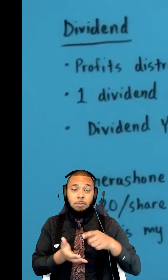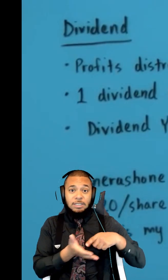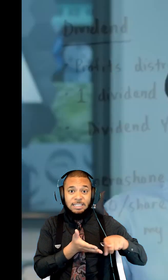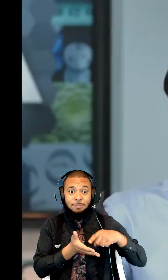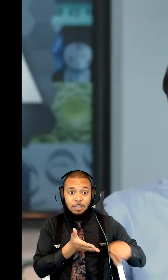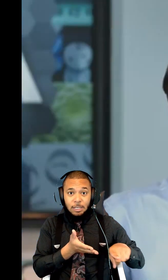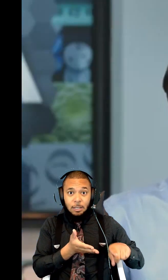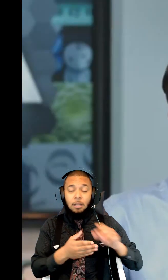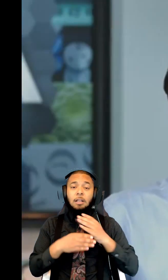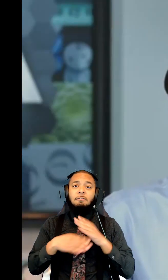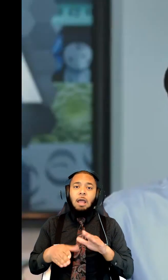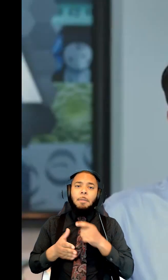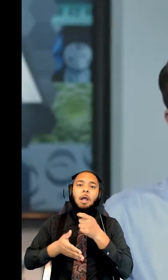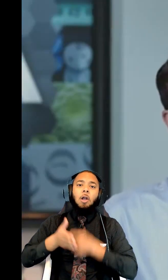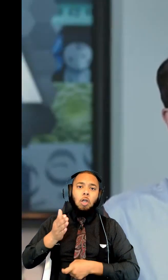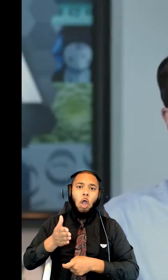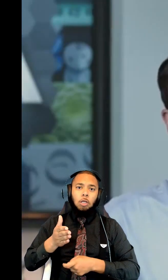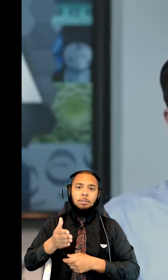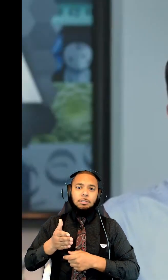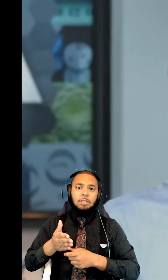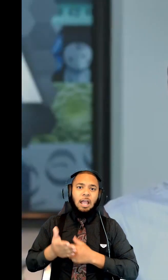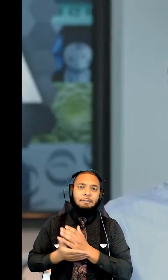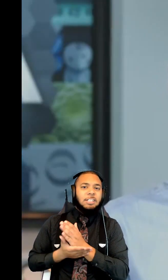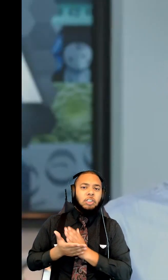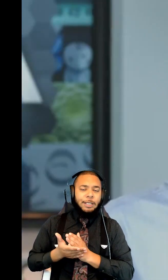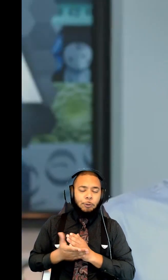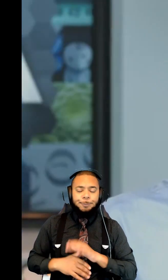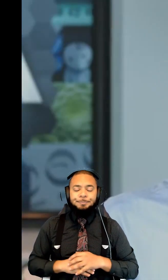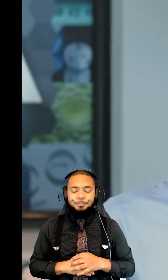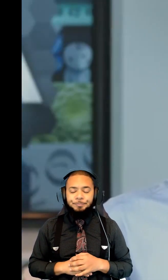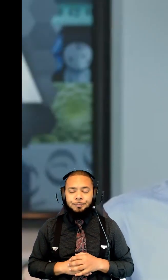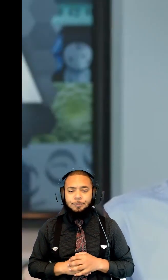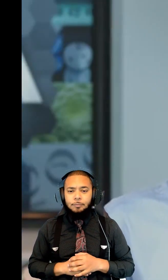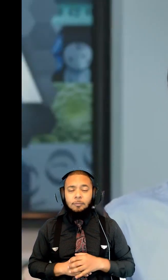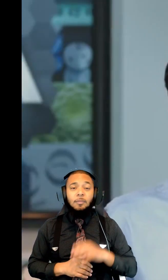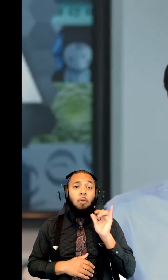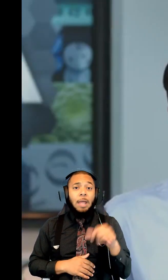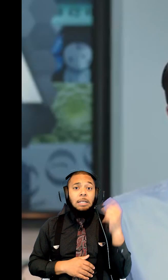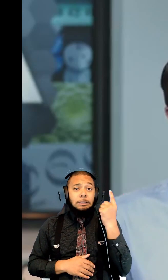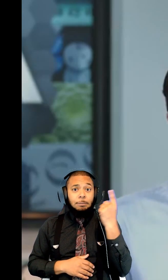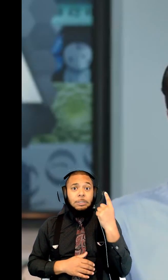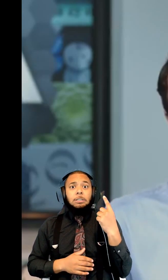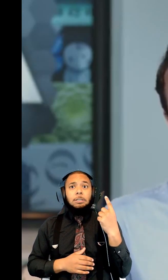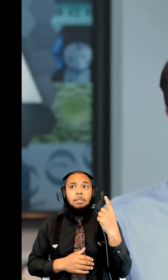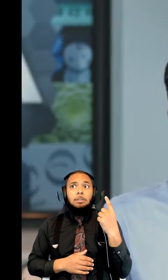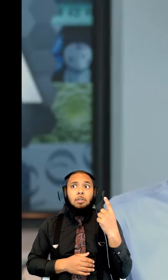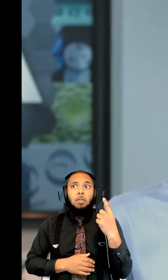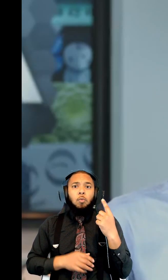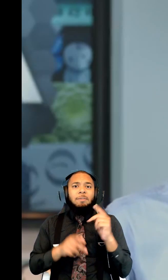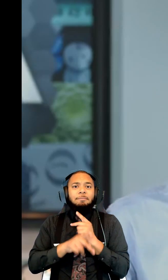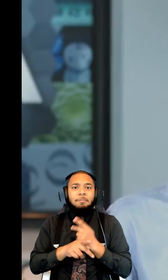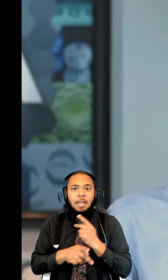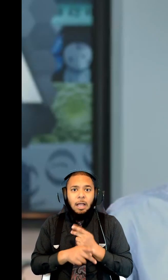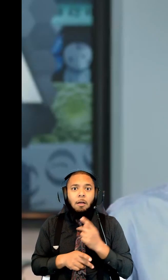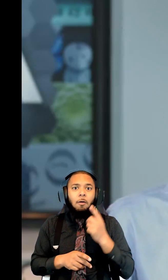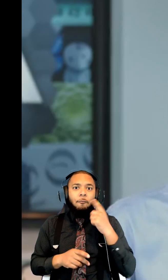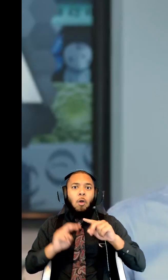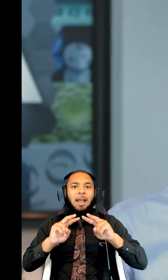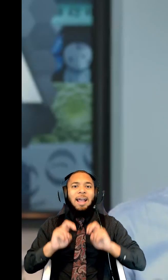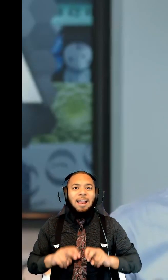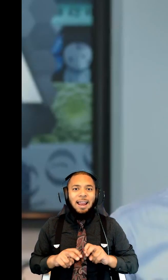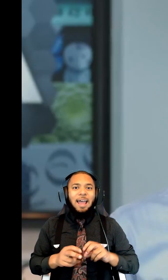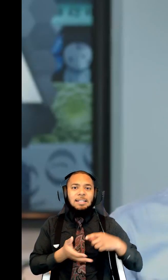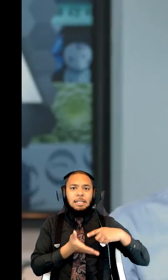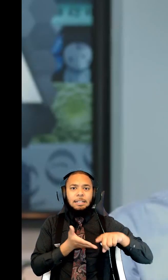price. So those are some of the things we think about when we are analyzing dividends. So let's